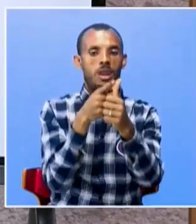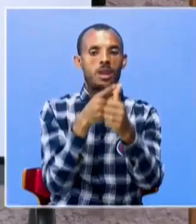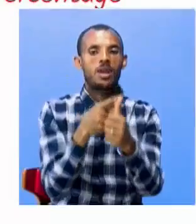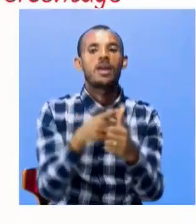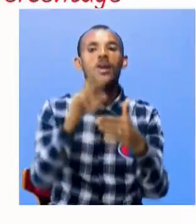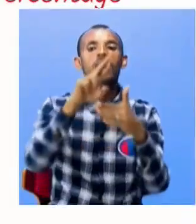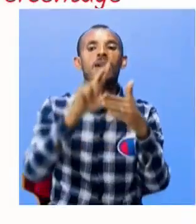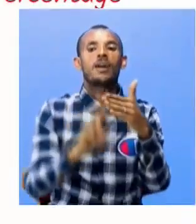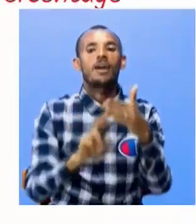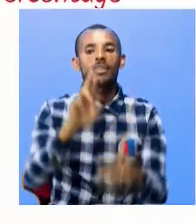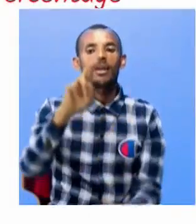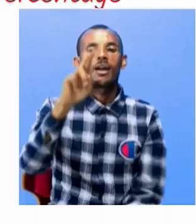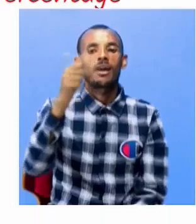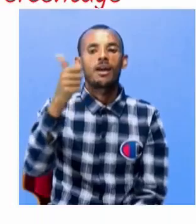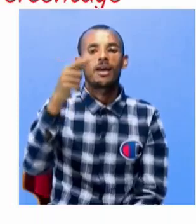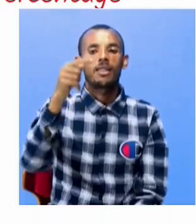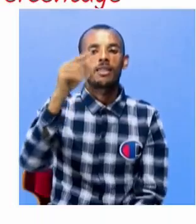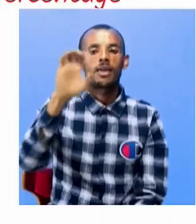rate.